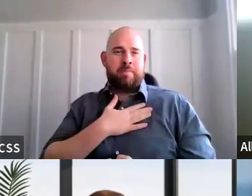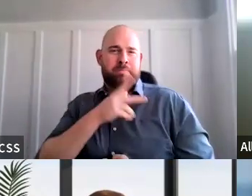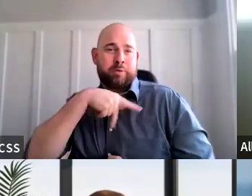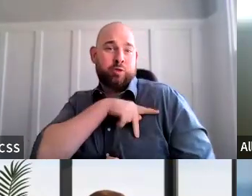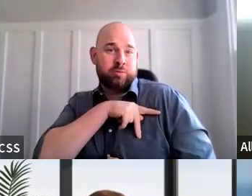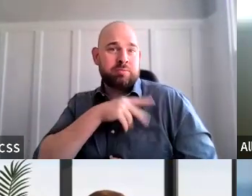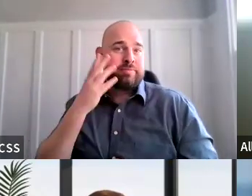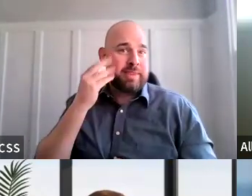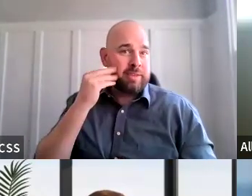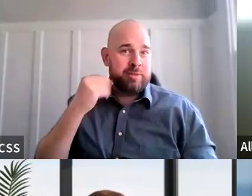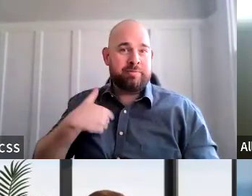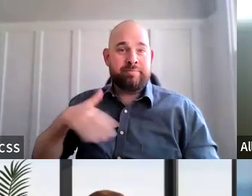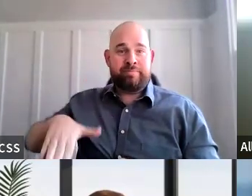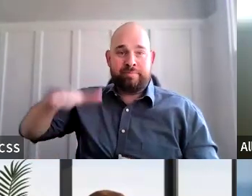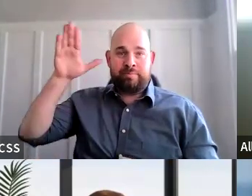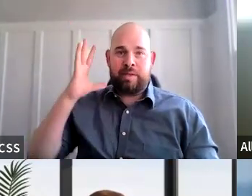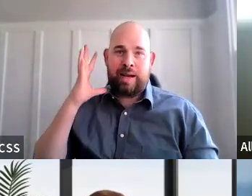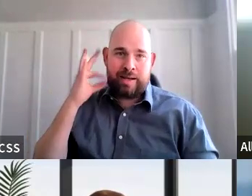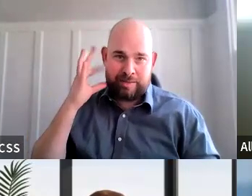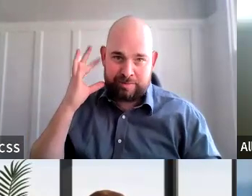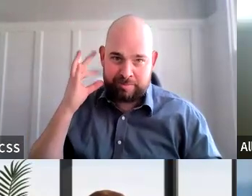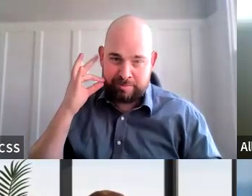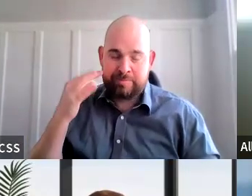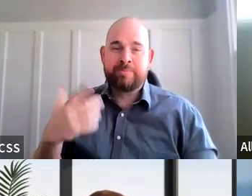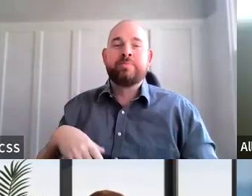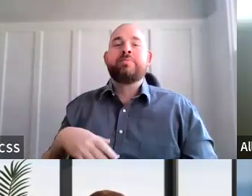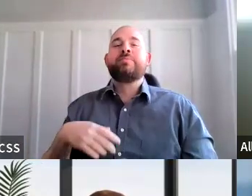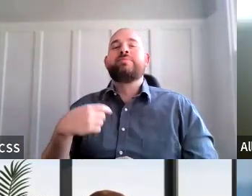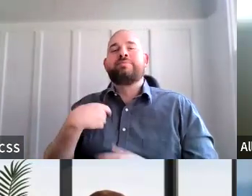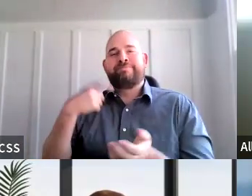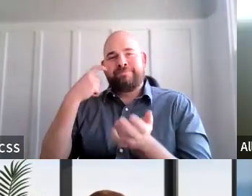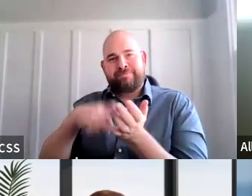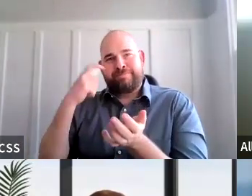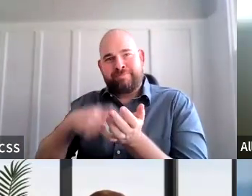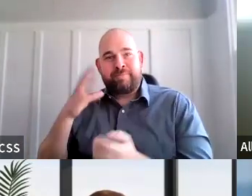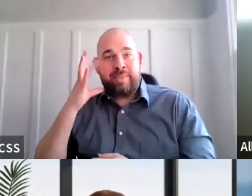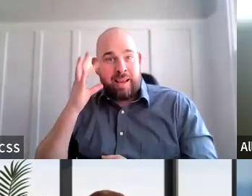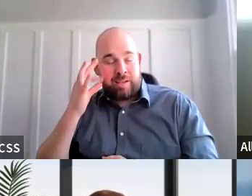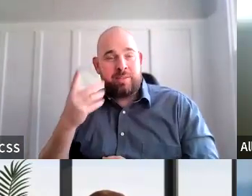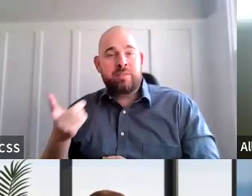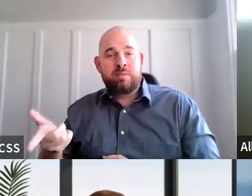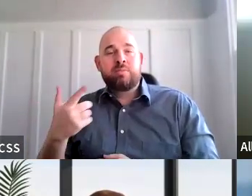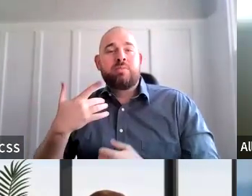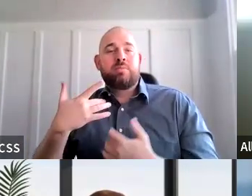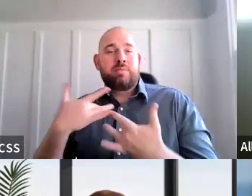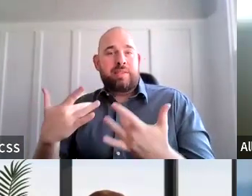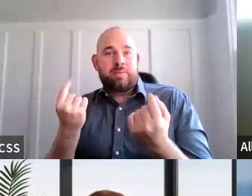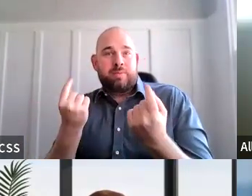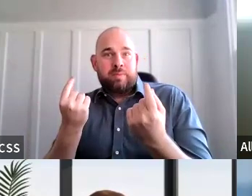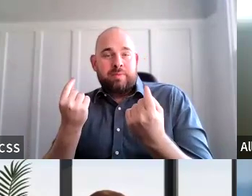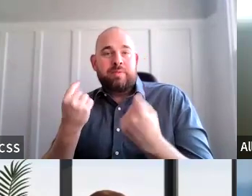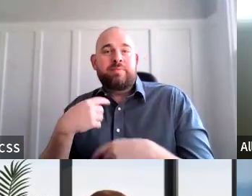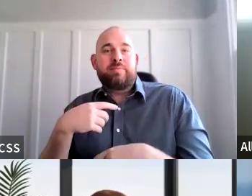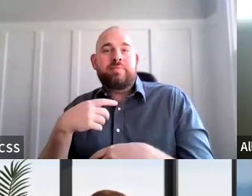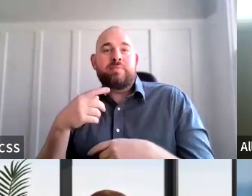to adjust their behavior to whatever is happening in their environment, right? I grew up with cats, and I did notice